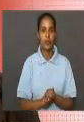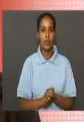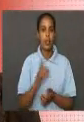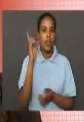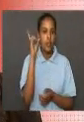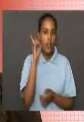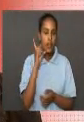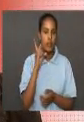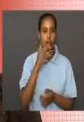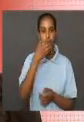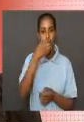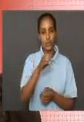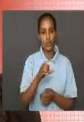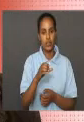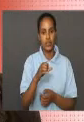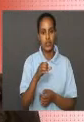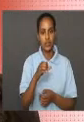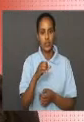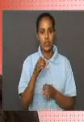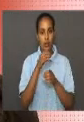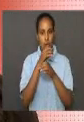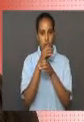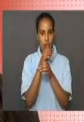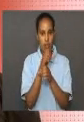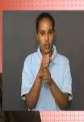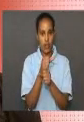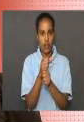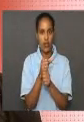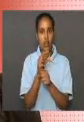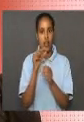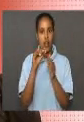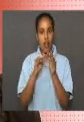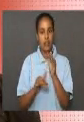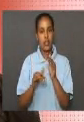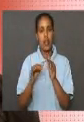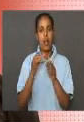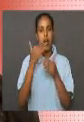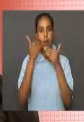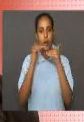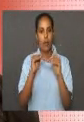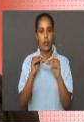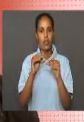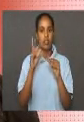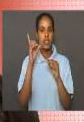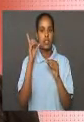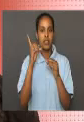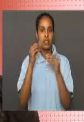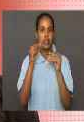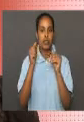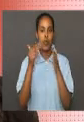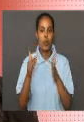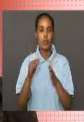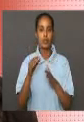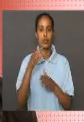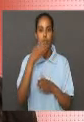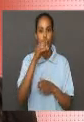A dilute solution contains a lesser amount of dissolved